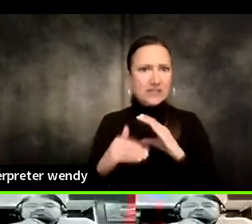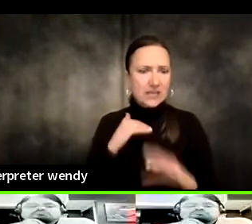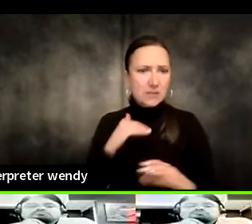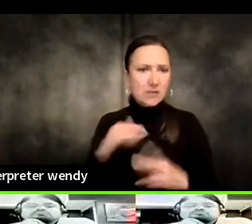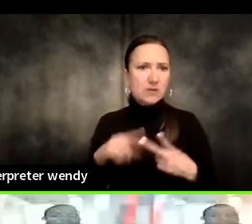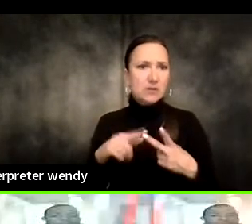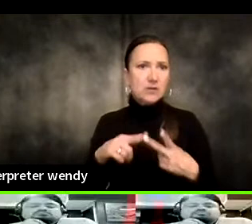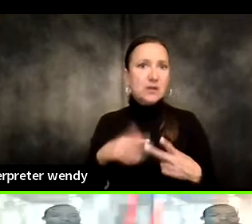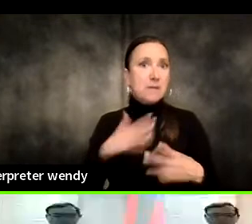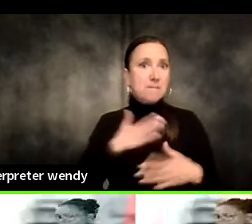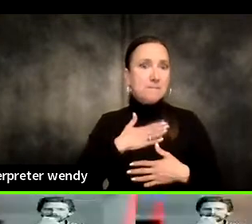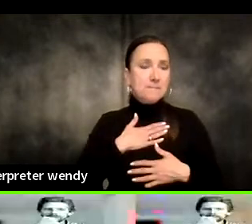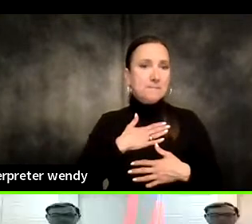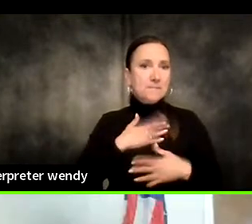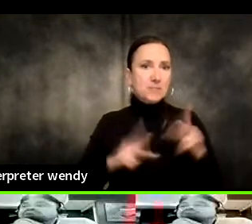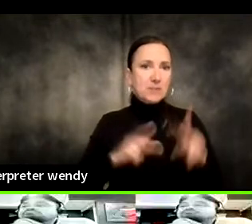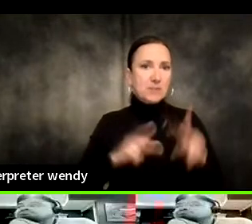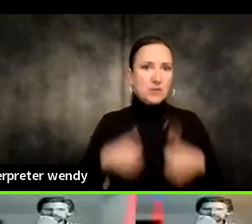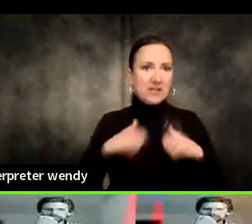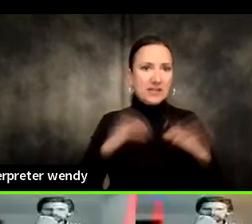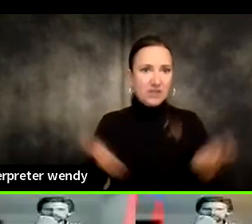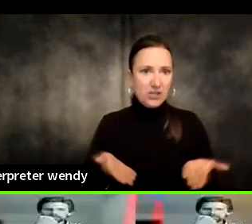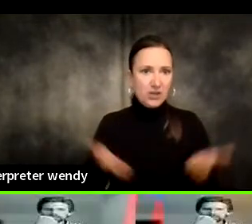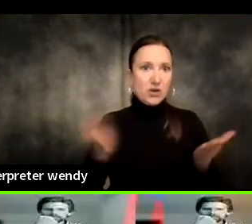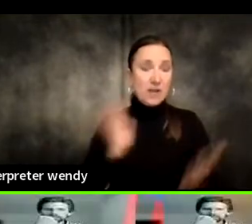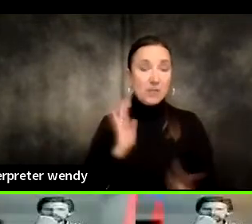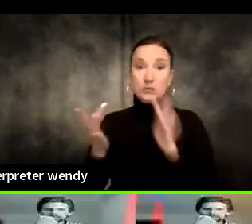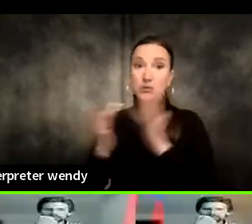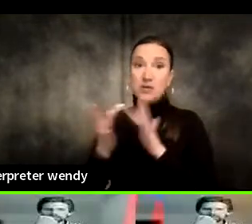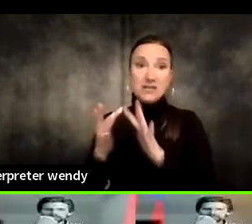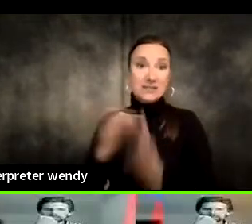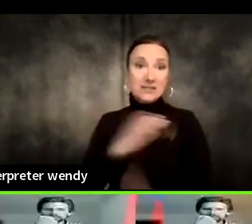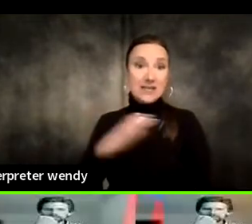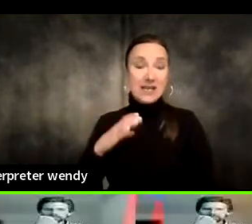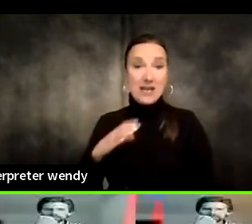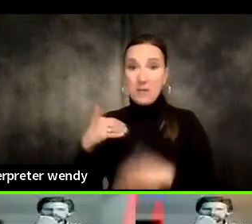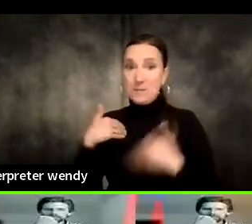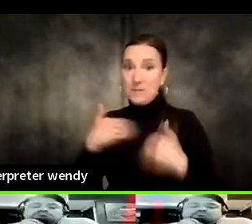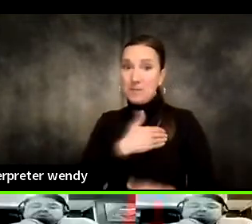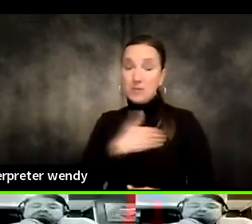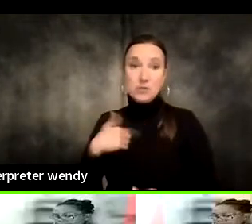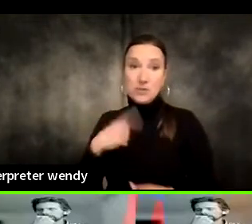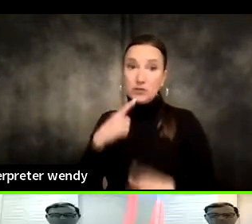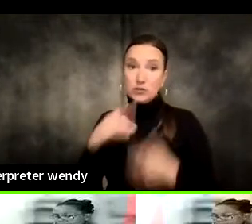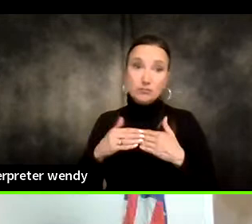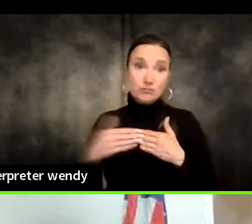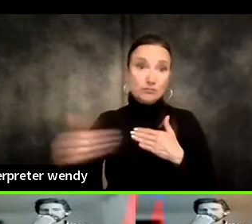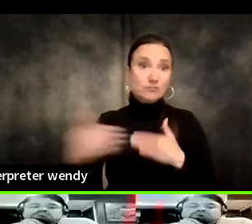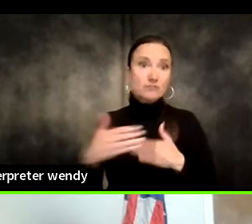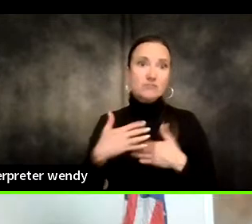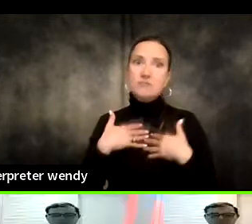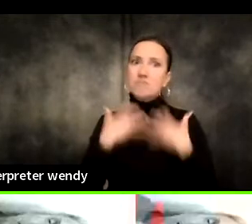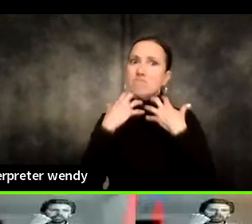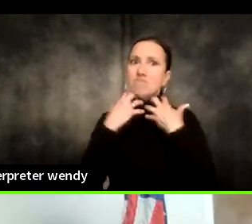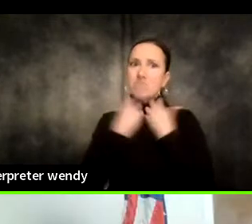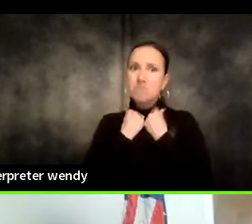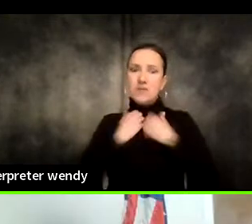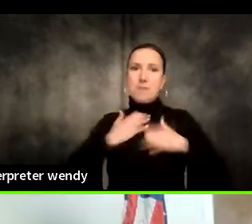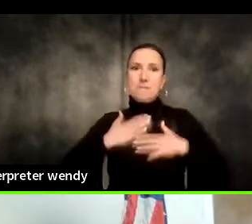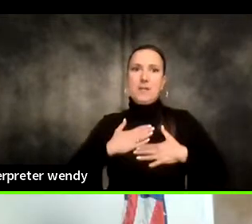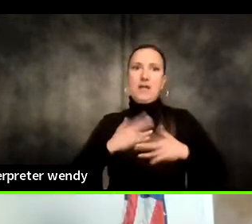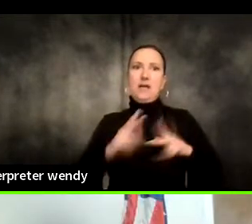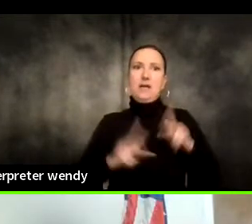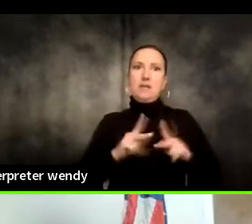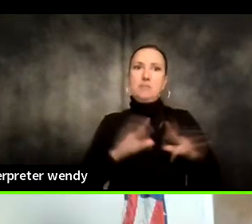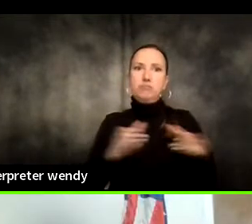my constituents. And I'm going to reach out to the council member to make sure that that happens. I'm very protective of my constituents'